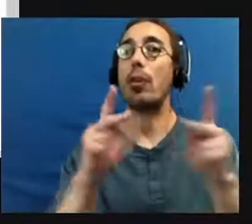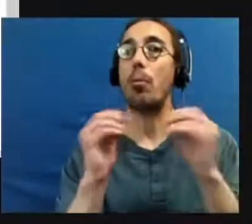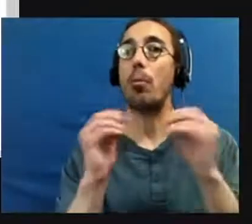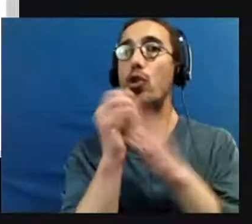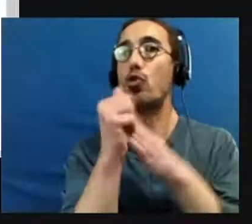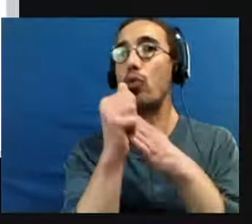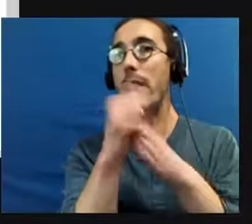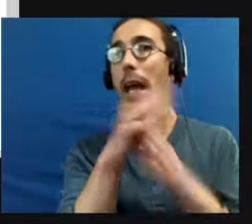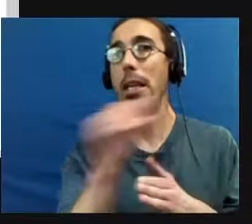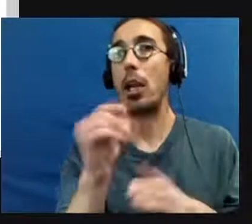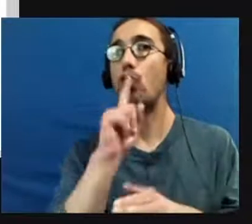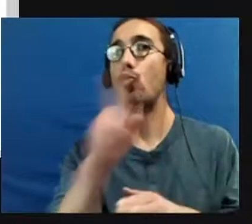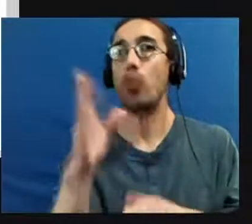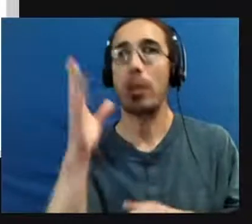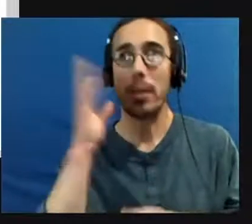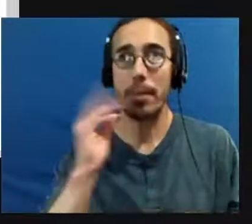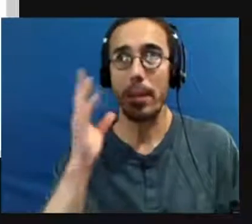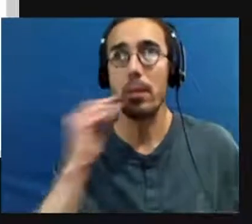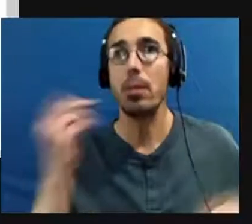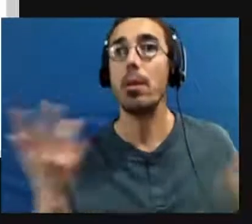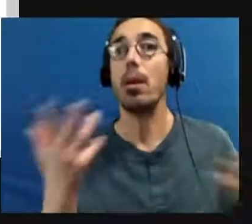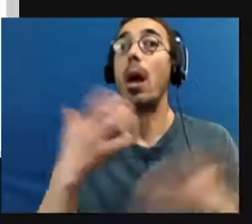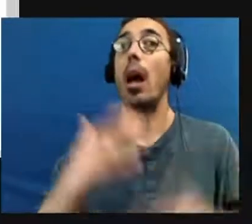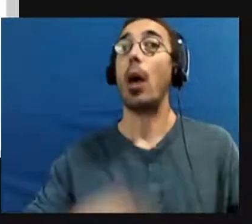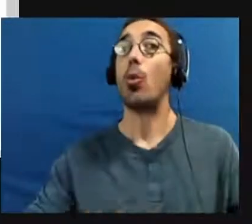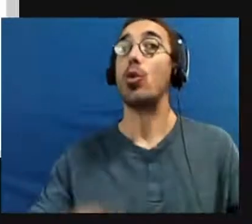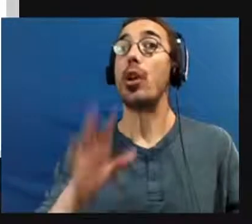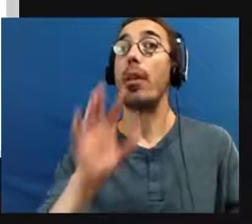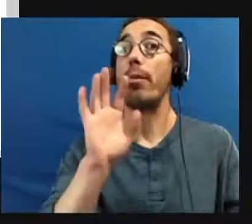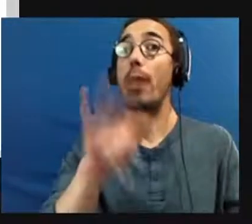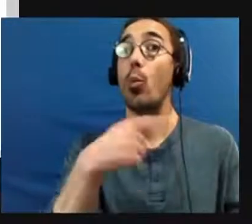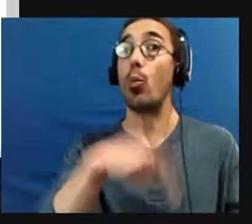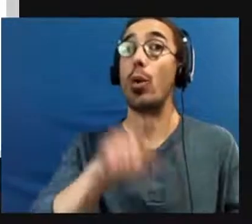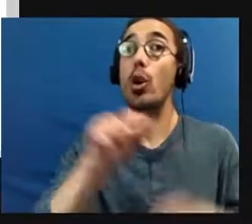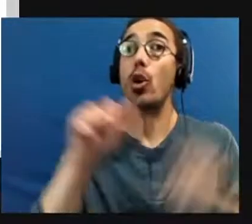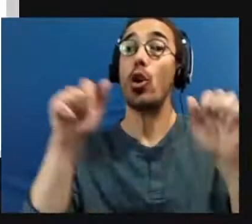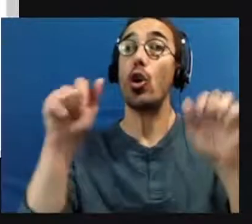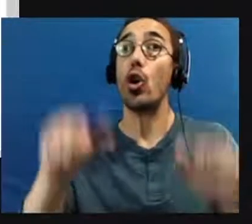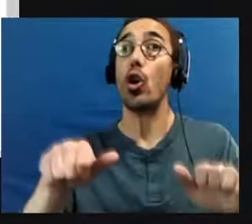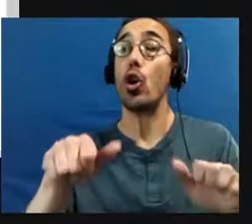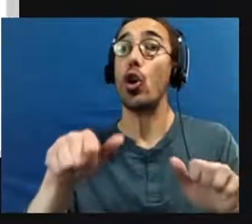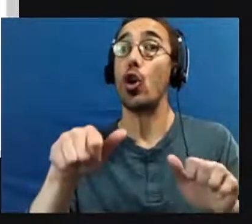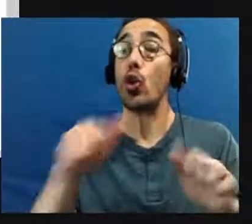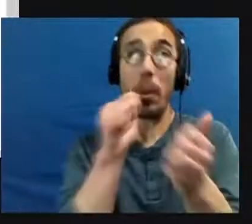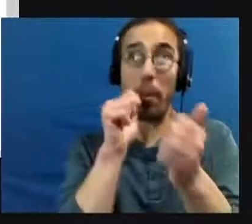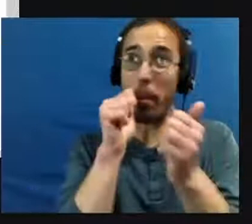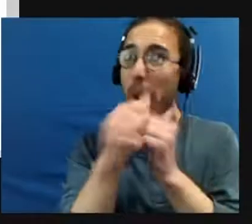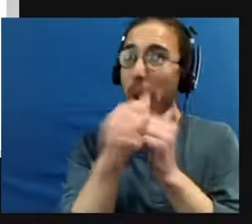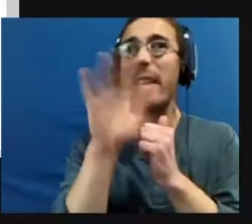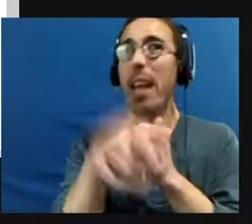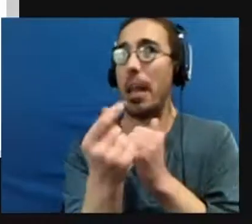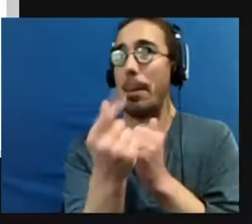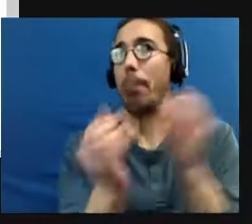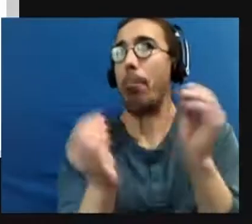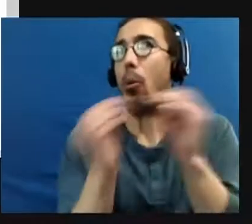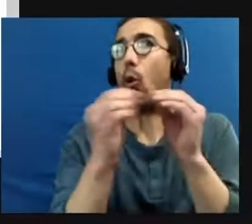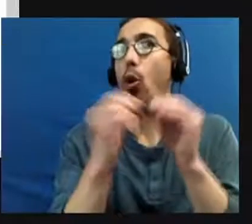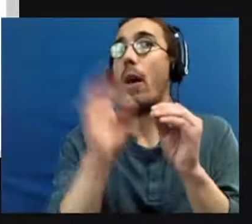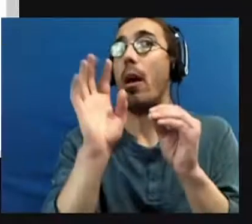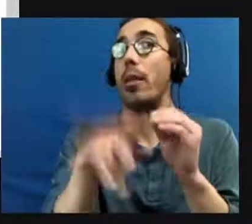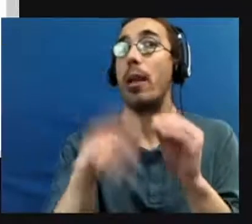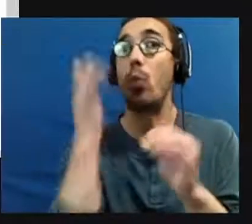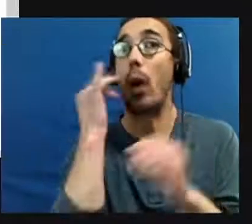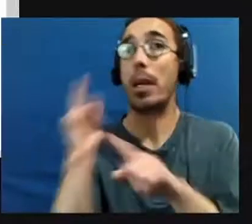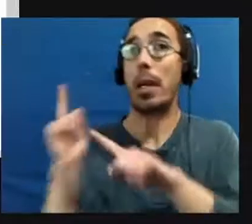experience. I wish that, we could get past that a bit more, and that's why I'm here. But